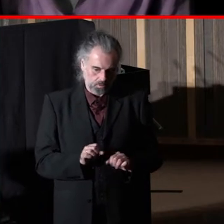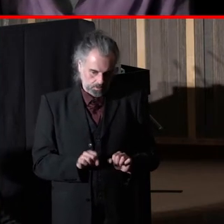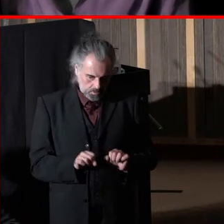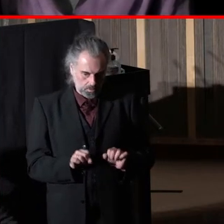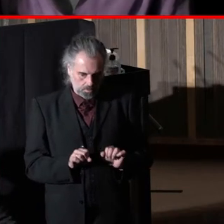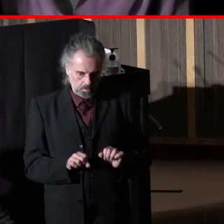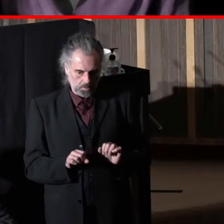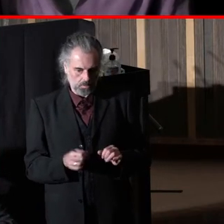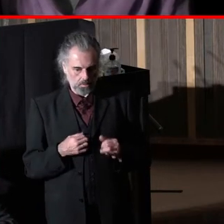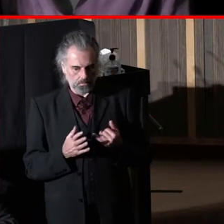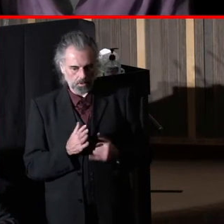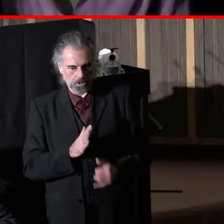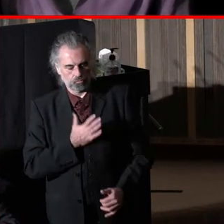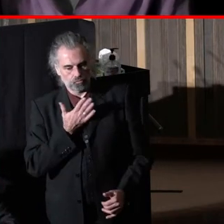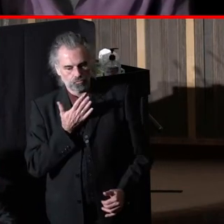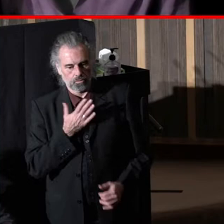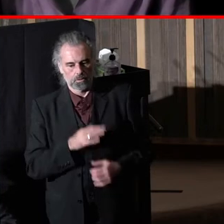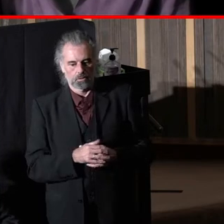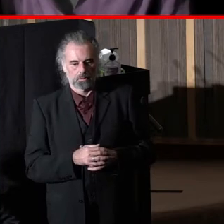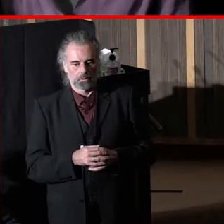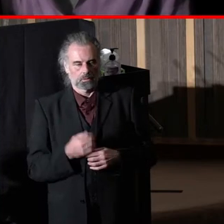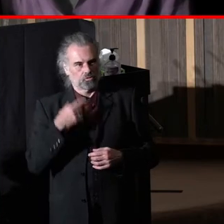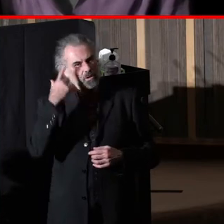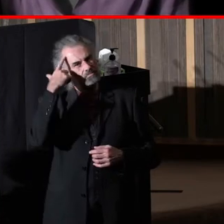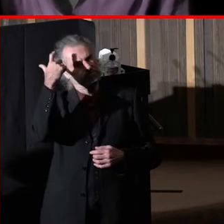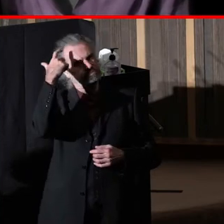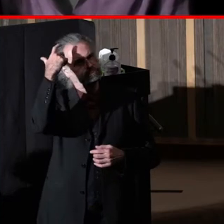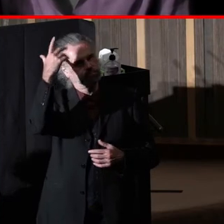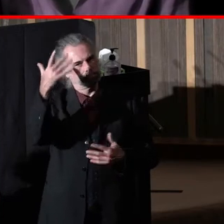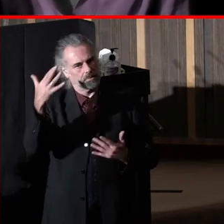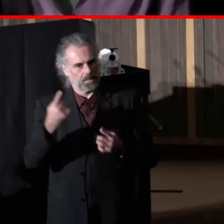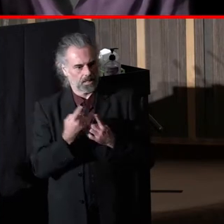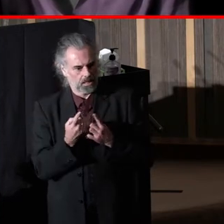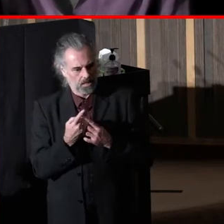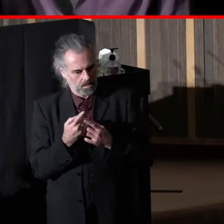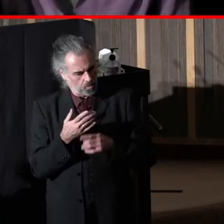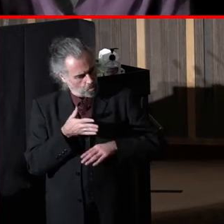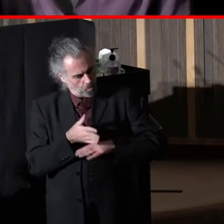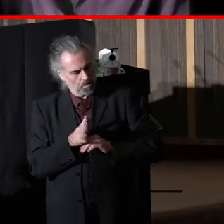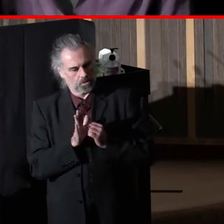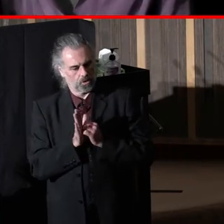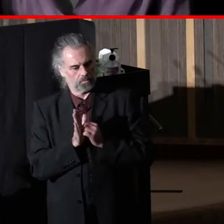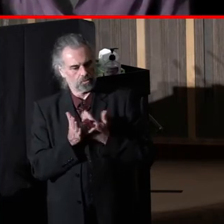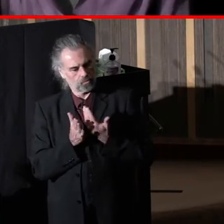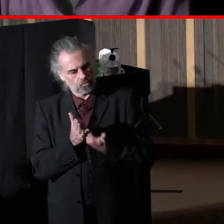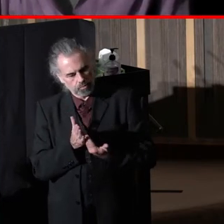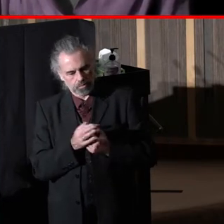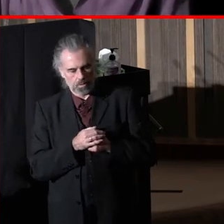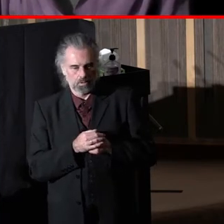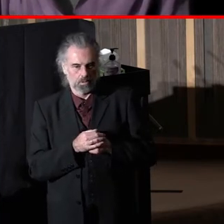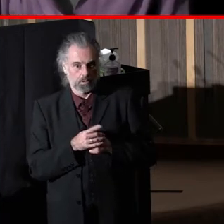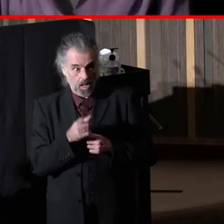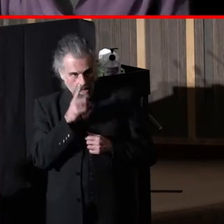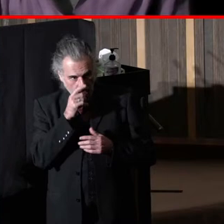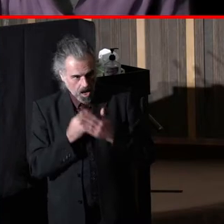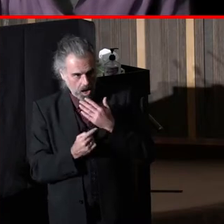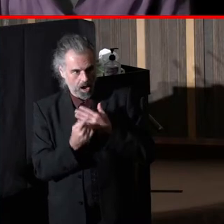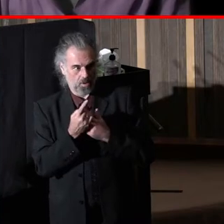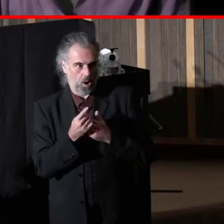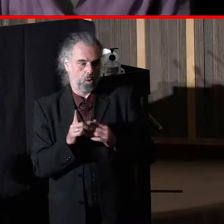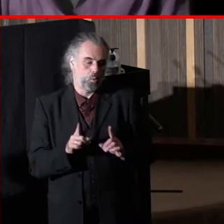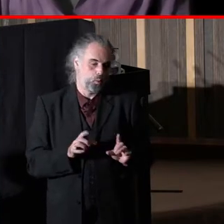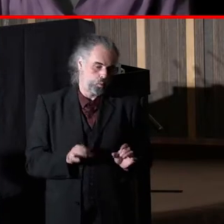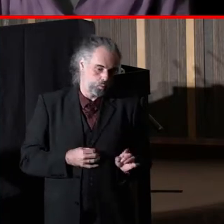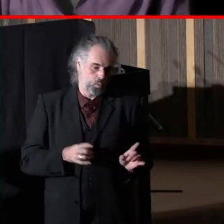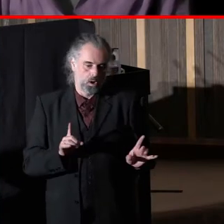yeah, it was really interesting. And it was like coming up with everything and workshopping the story, you know, we were kind of like, oh, but that could happen. Oh, but what about